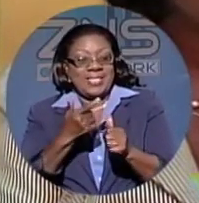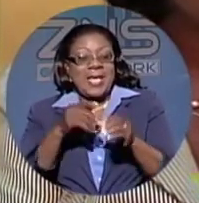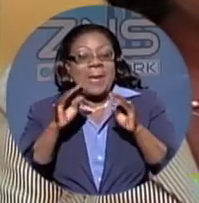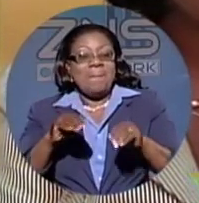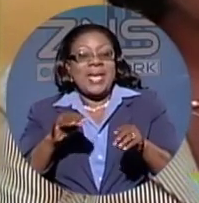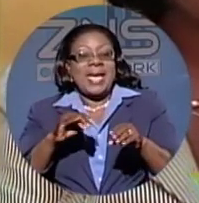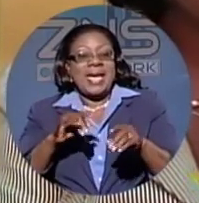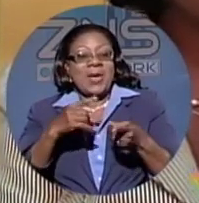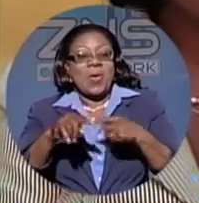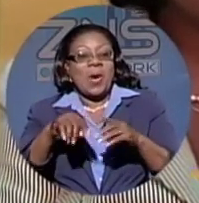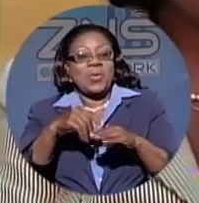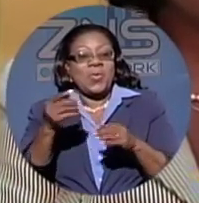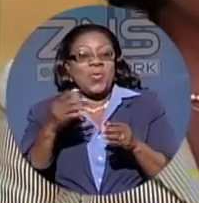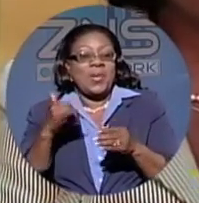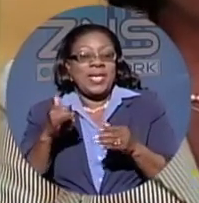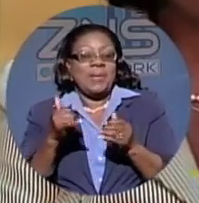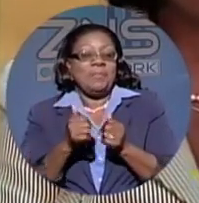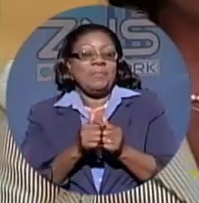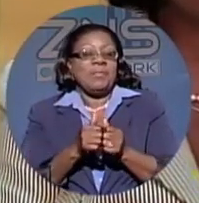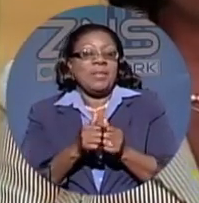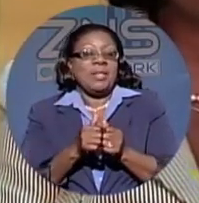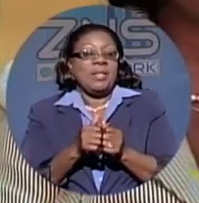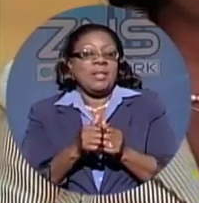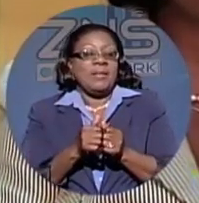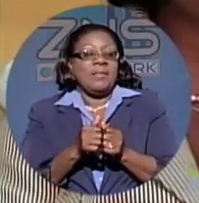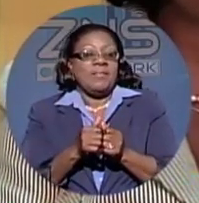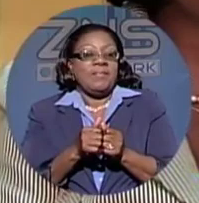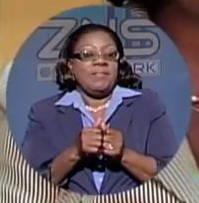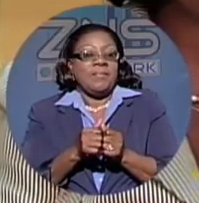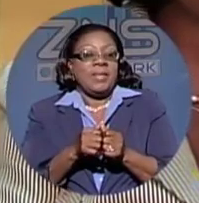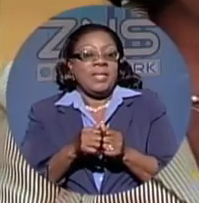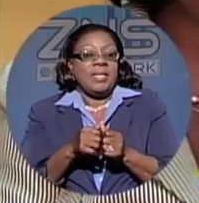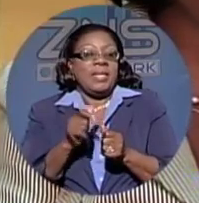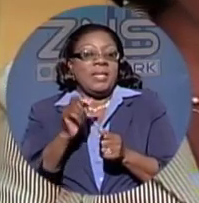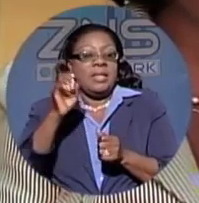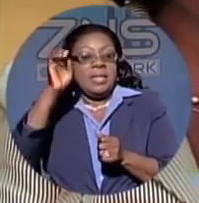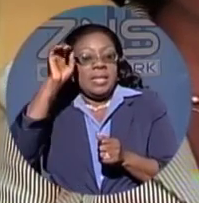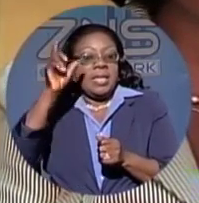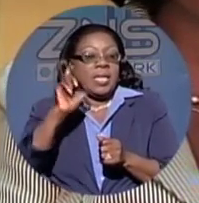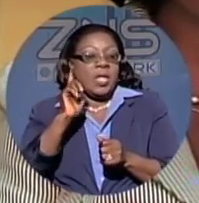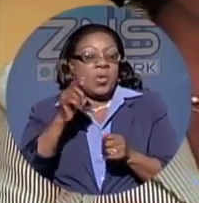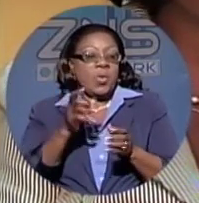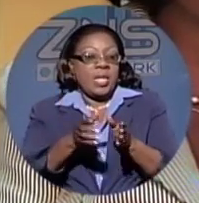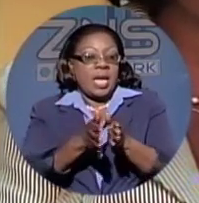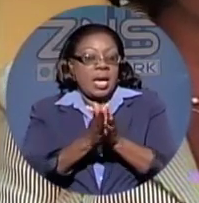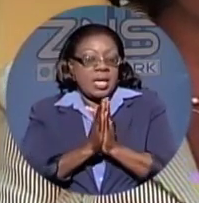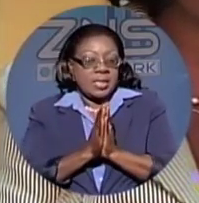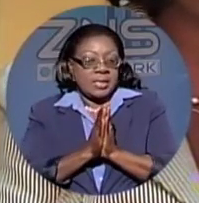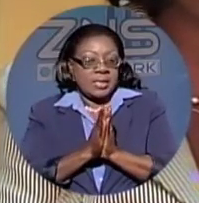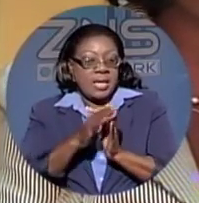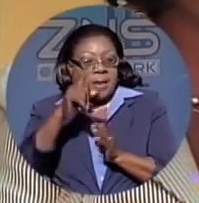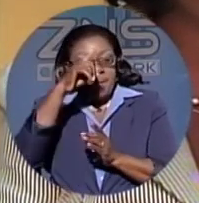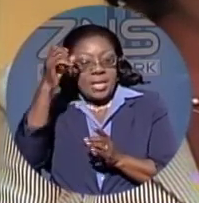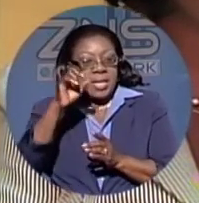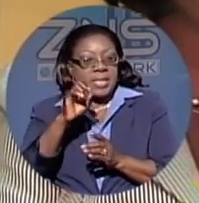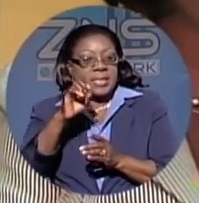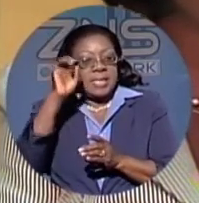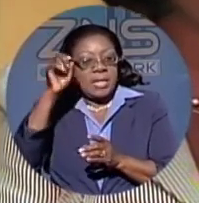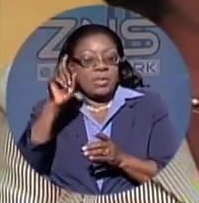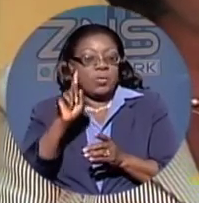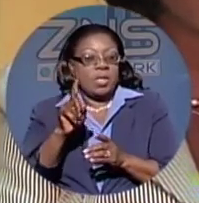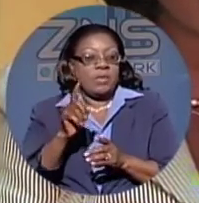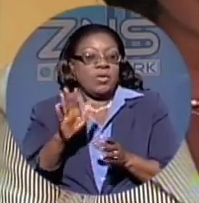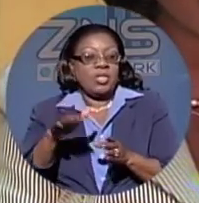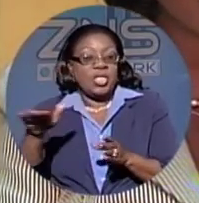to play at this time?" He would ask simply because he was one of those students who liked to play,